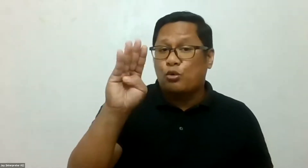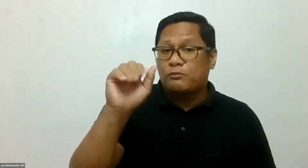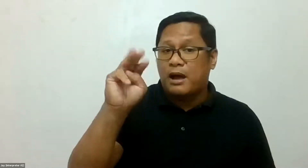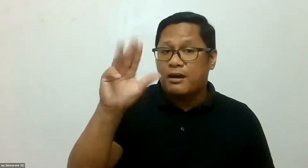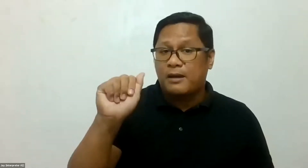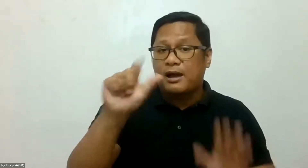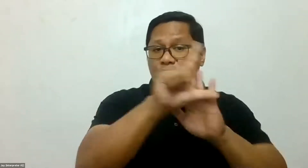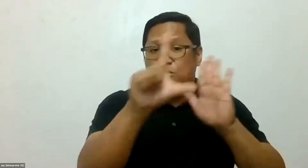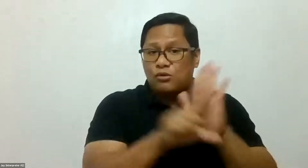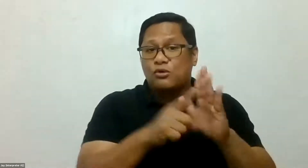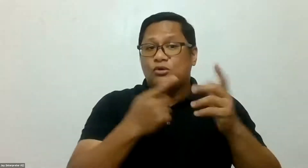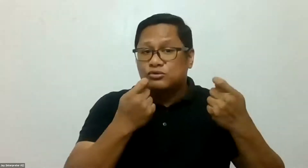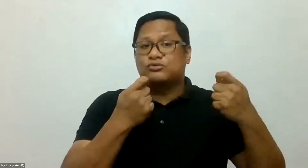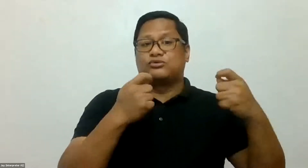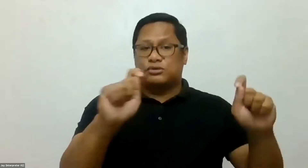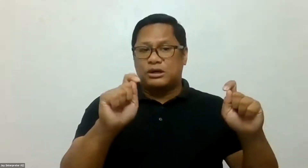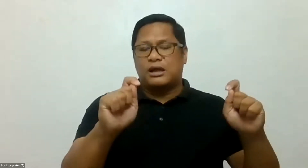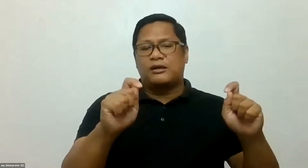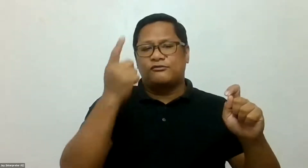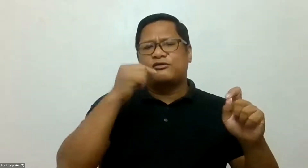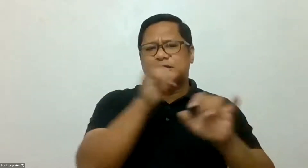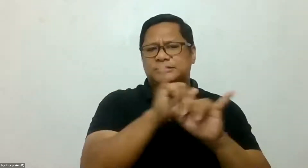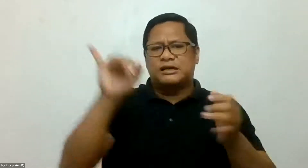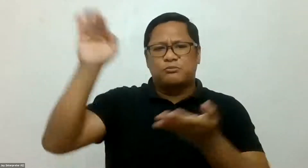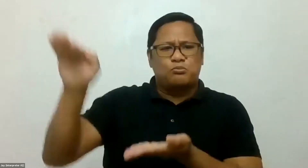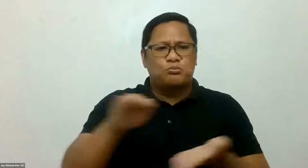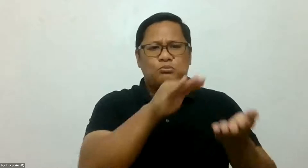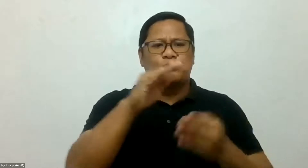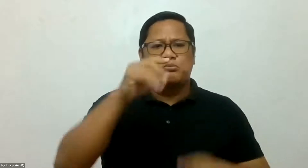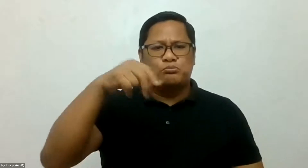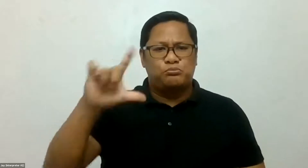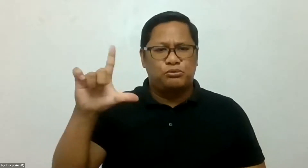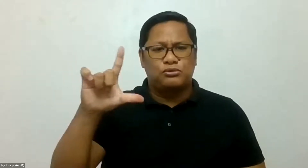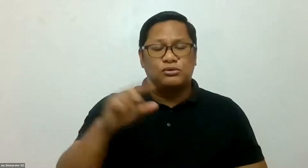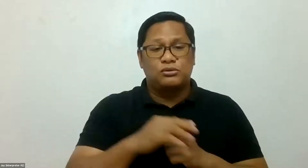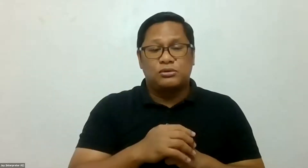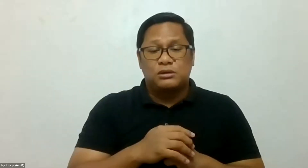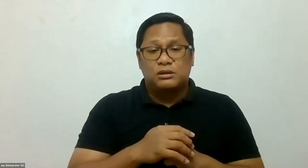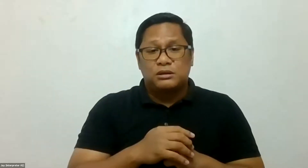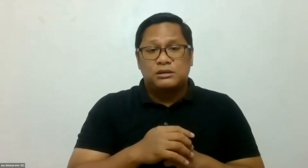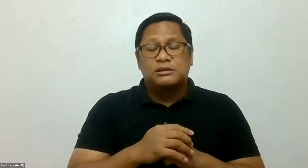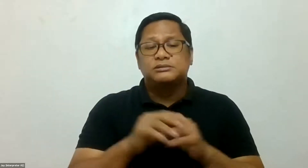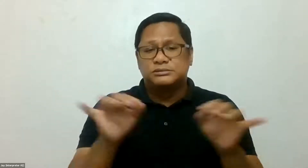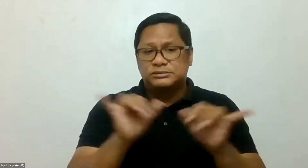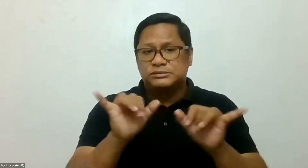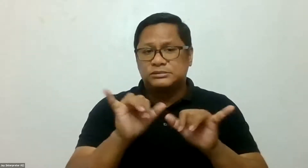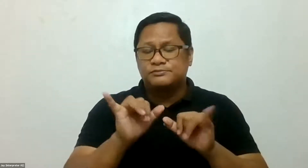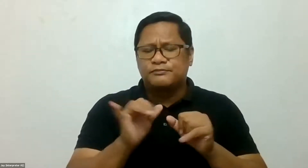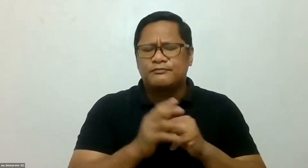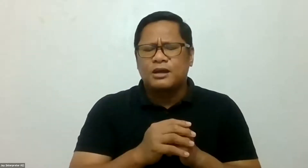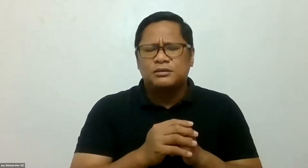an attempt to create this type of pool as well. So that's already that's it. So it's